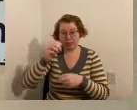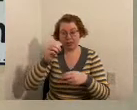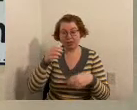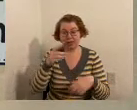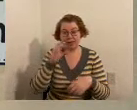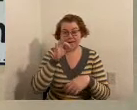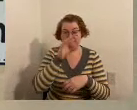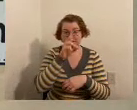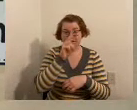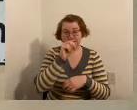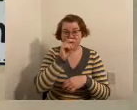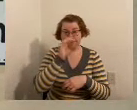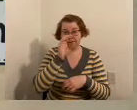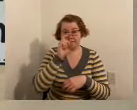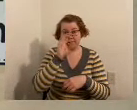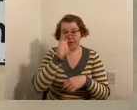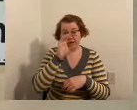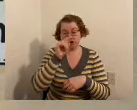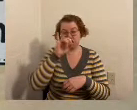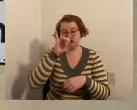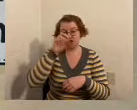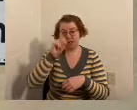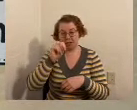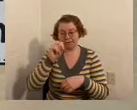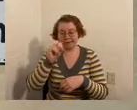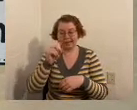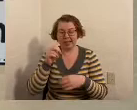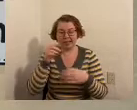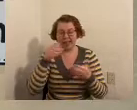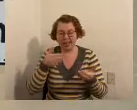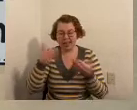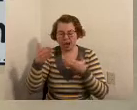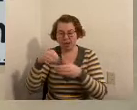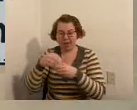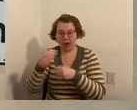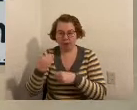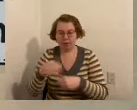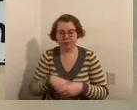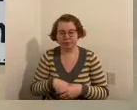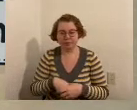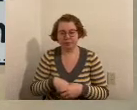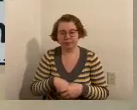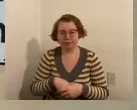carry out. Let's think right now about